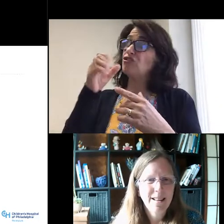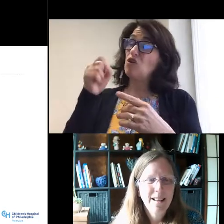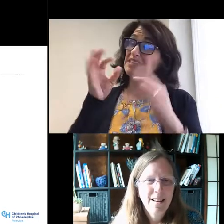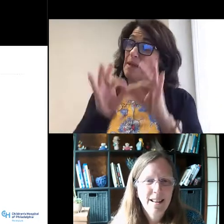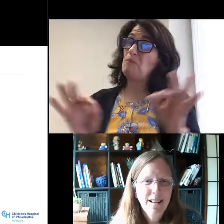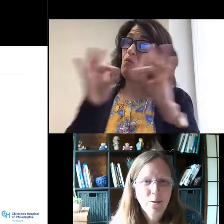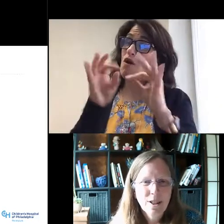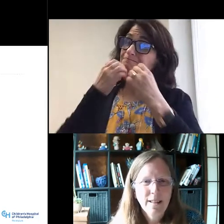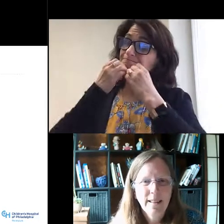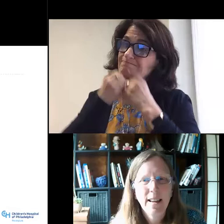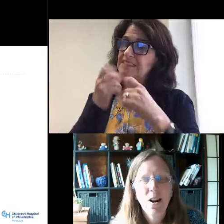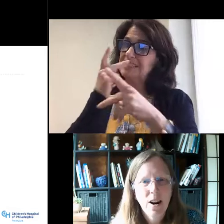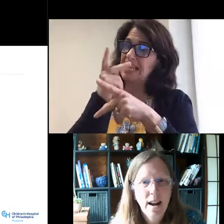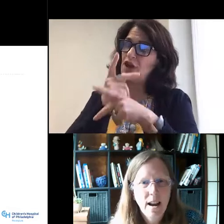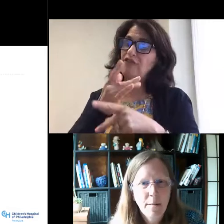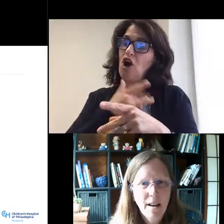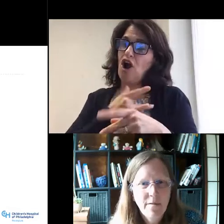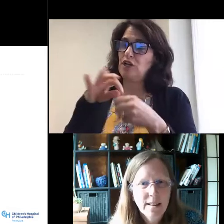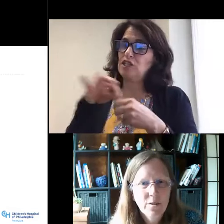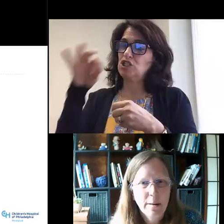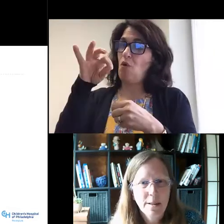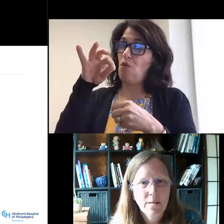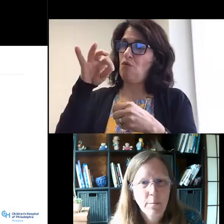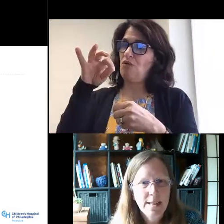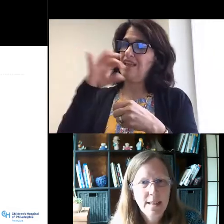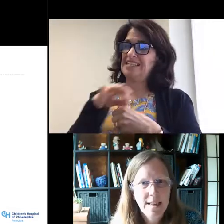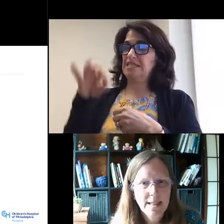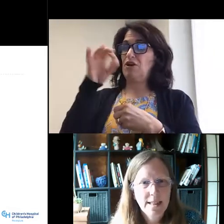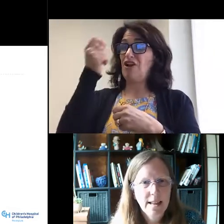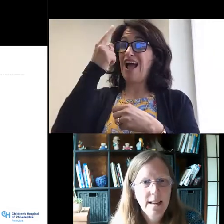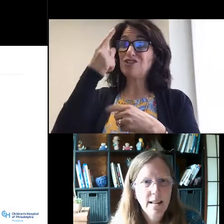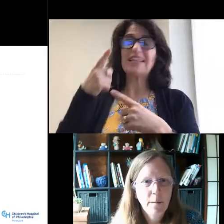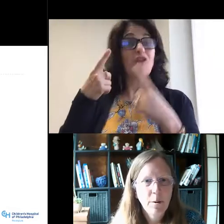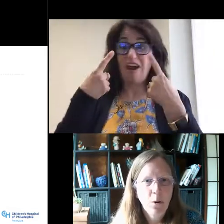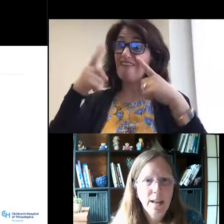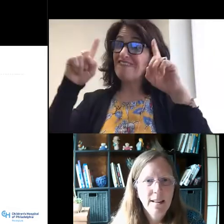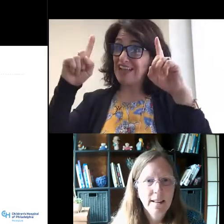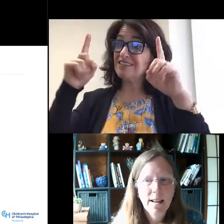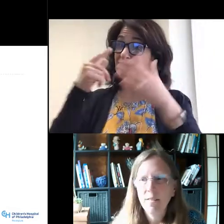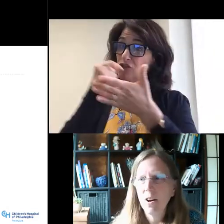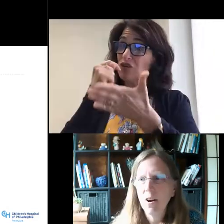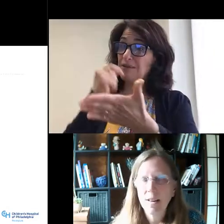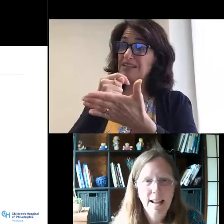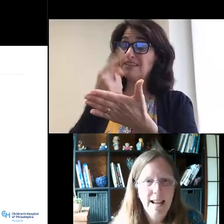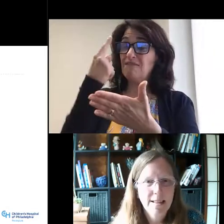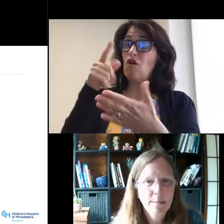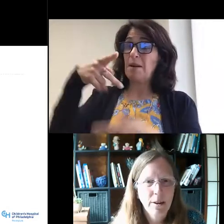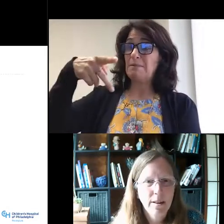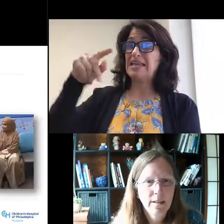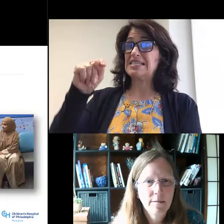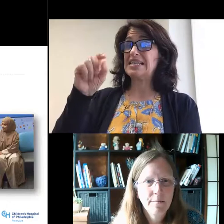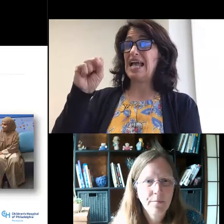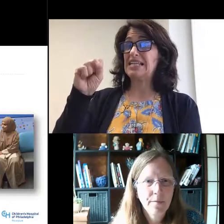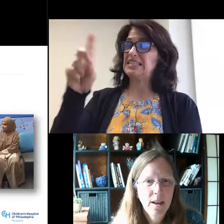important. Fortunately, there are effective treatments for PTSD that promote healing of the heart and